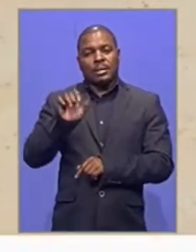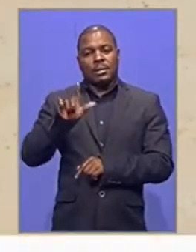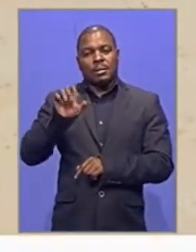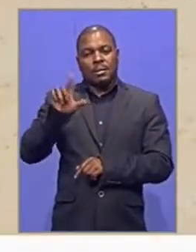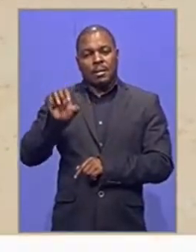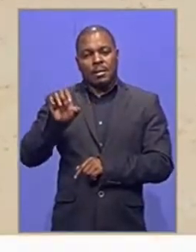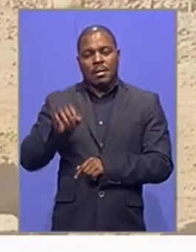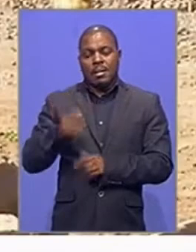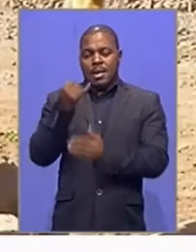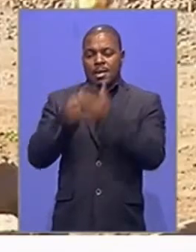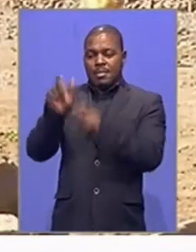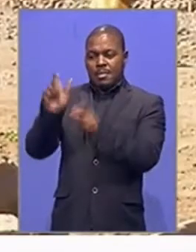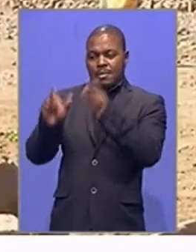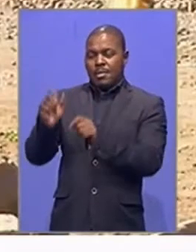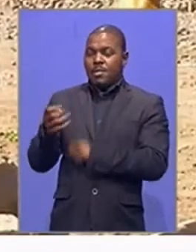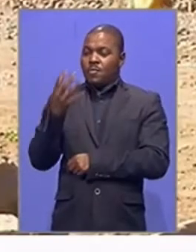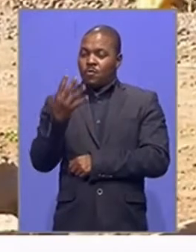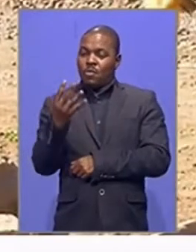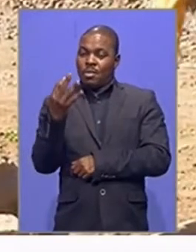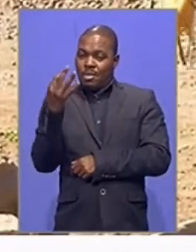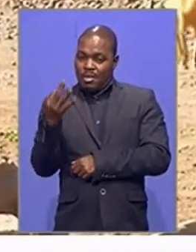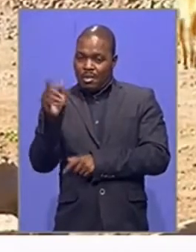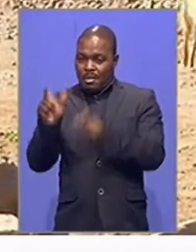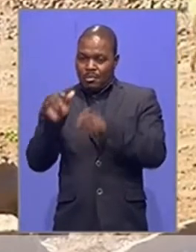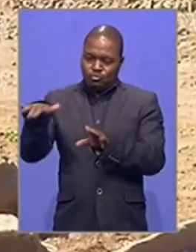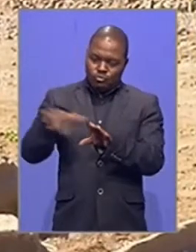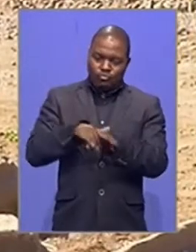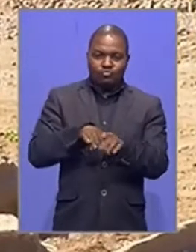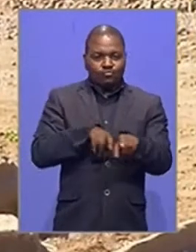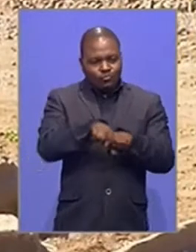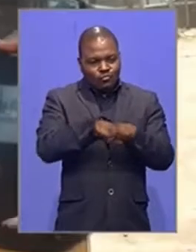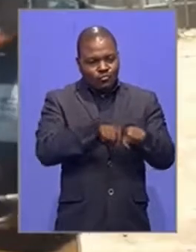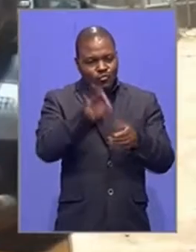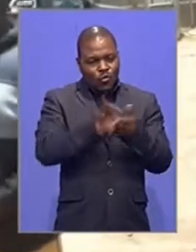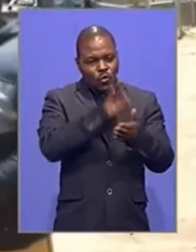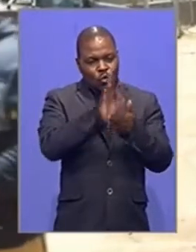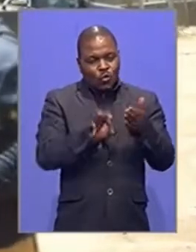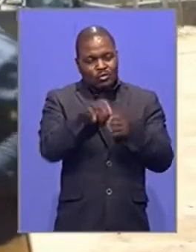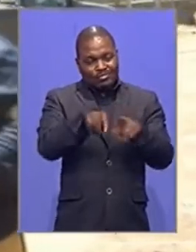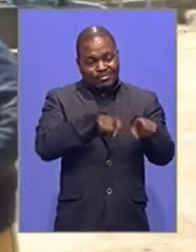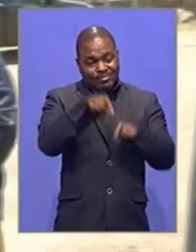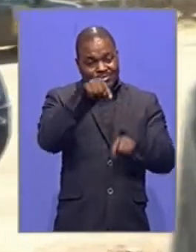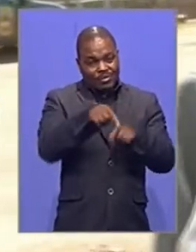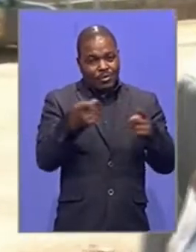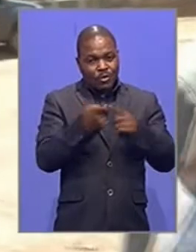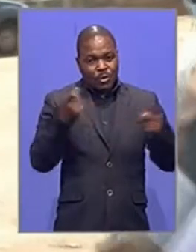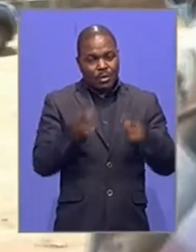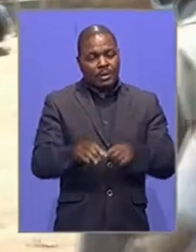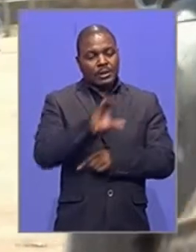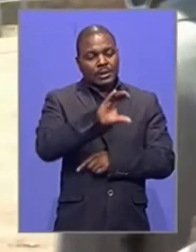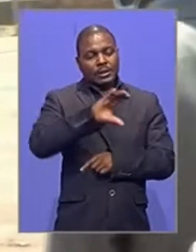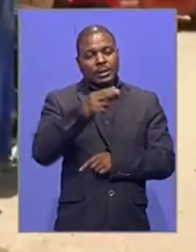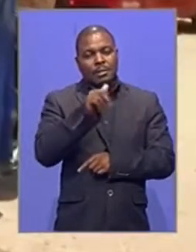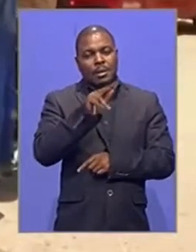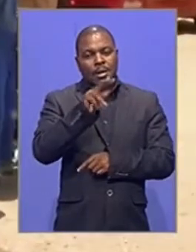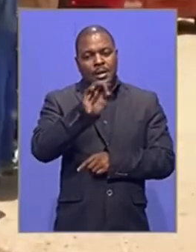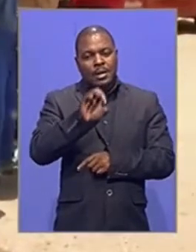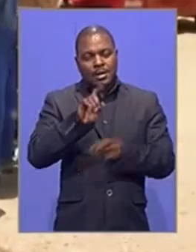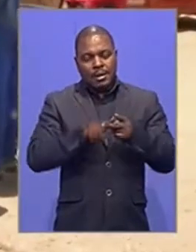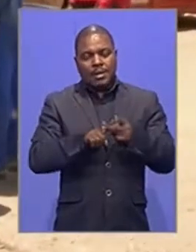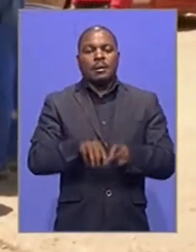ba ikemetšego ba 43 ba kgathago tema dikgethong tša mmušo wa selegae ka mebasepaleng ya Collins Chabane,